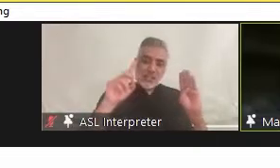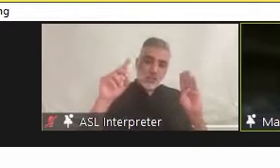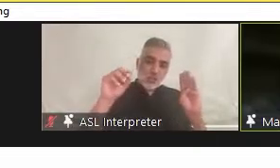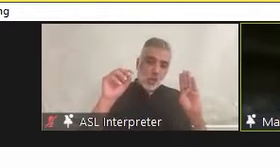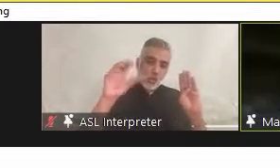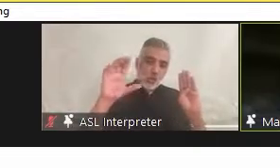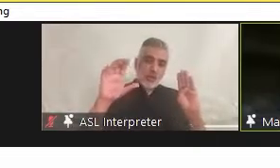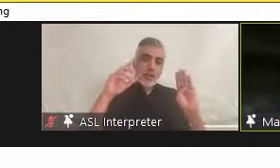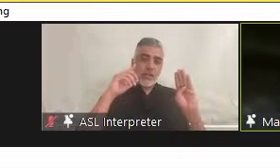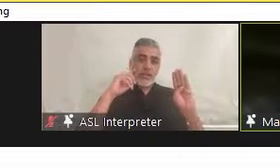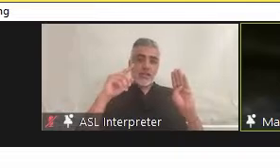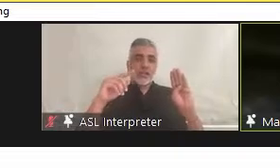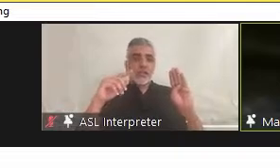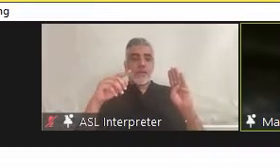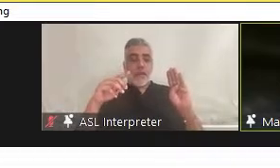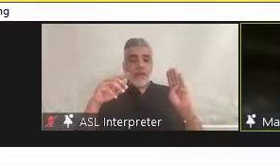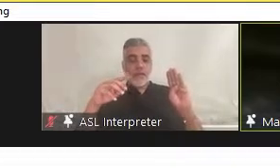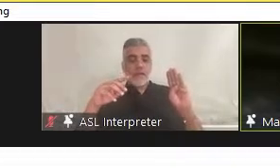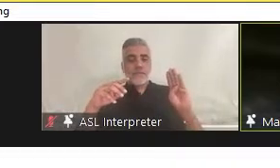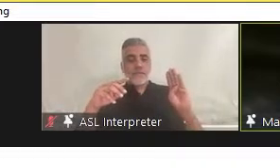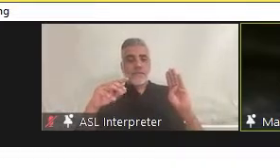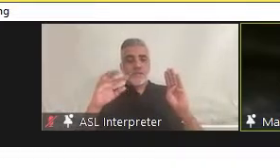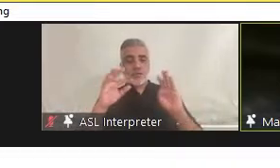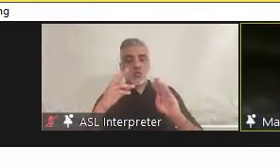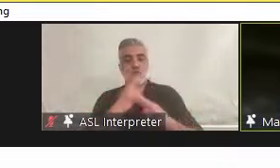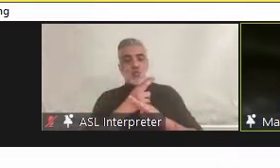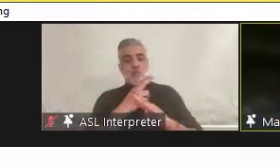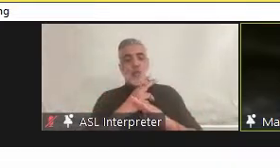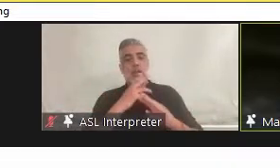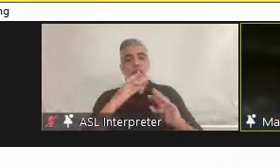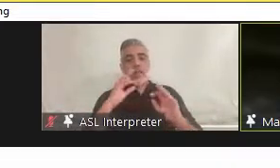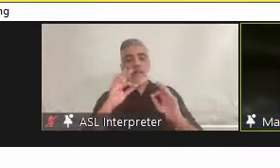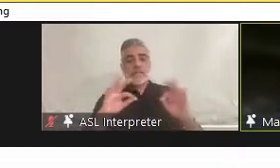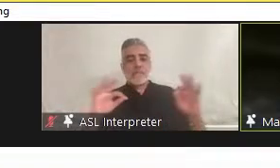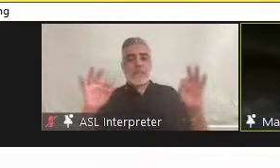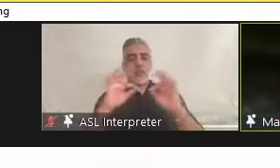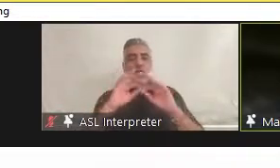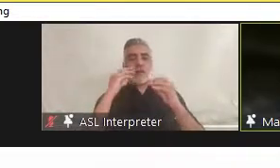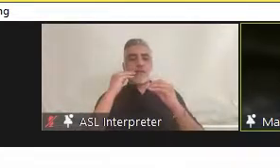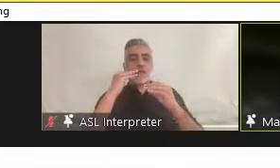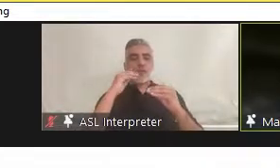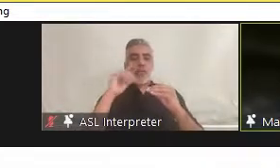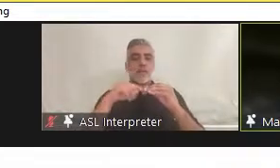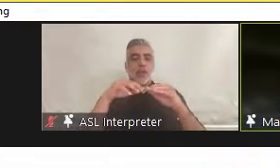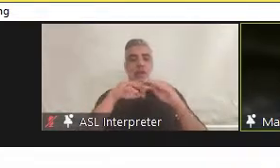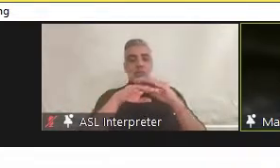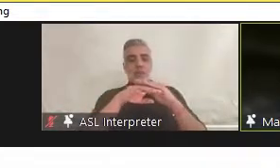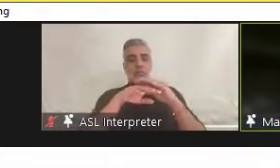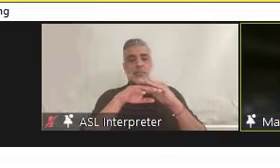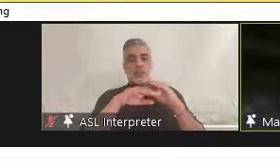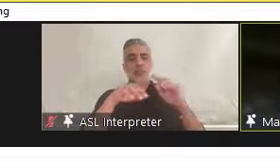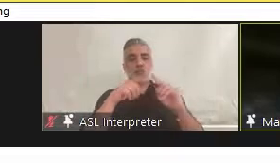a compendium of useful and practical information about accessibility to be used by World Bank